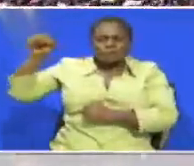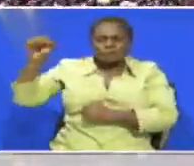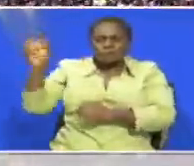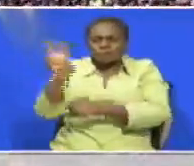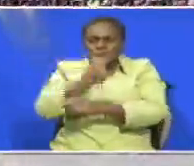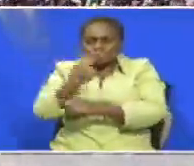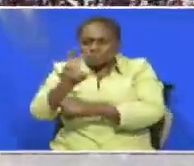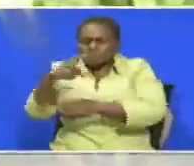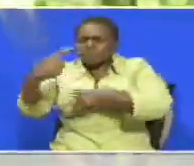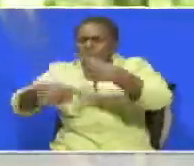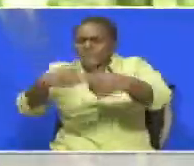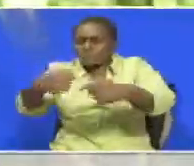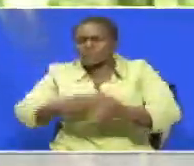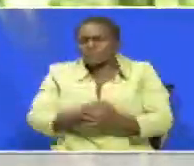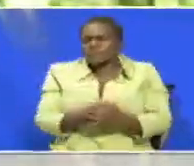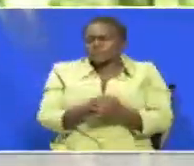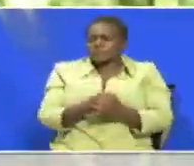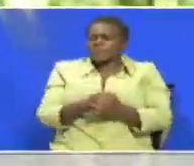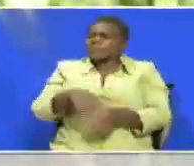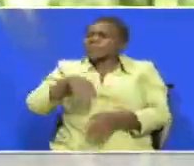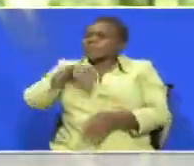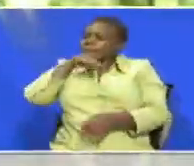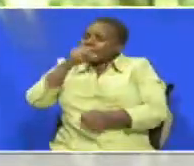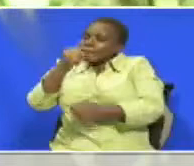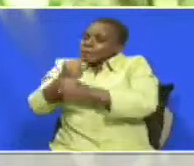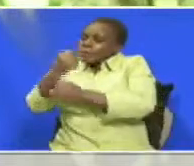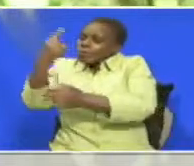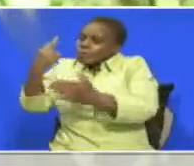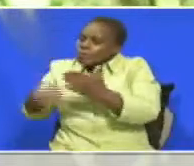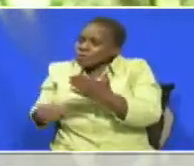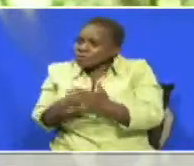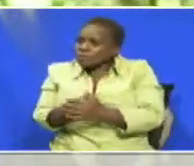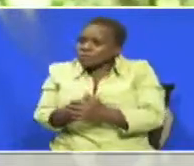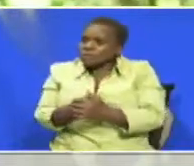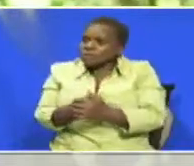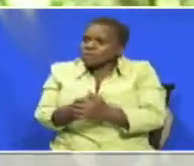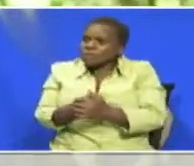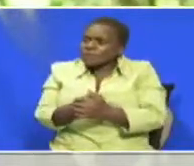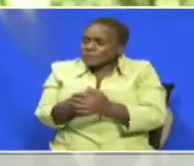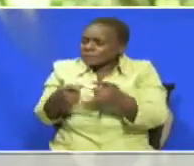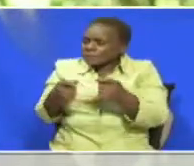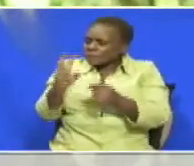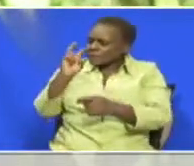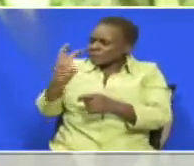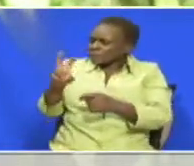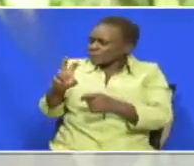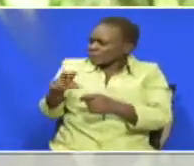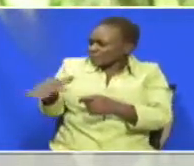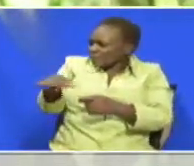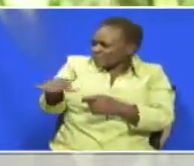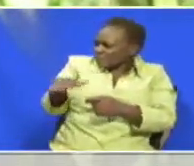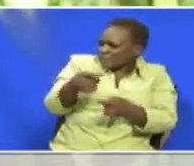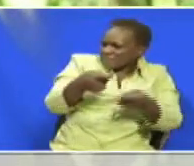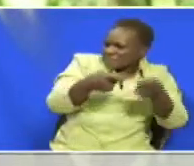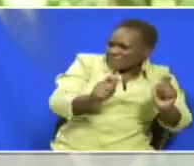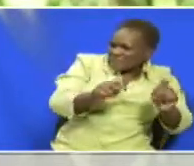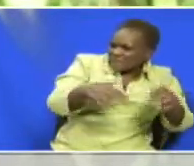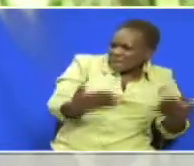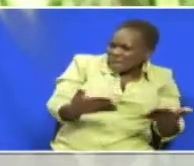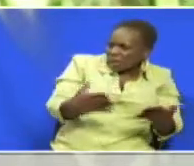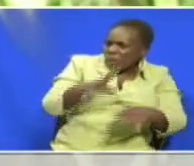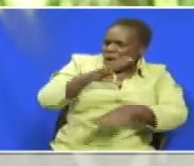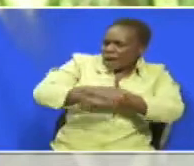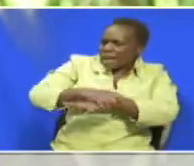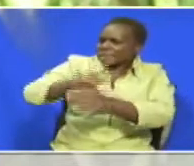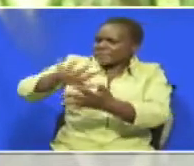exploration process. What Raila was doing is to test the ground, to establish, I think, some